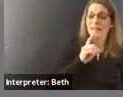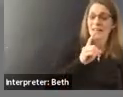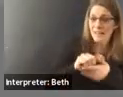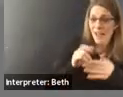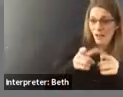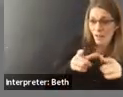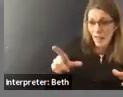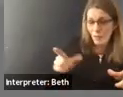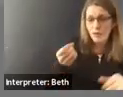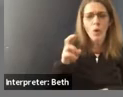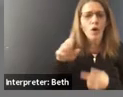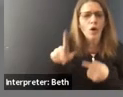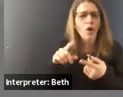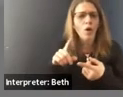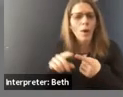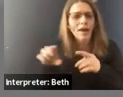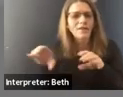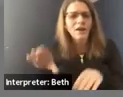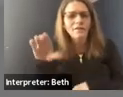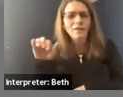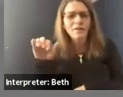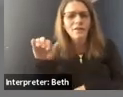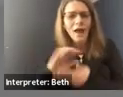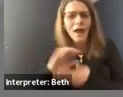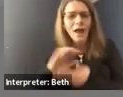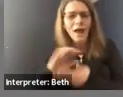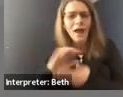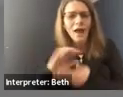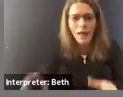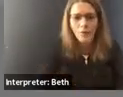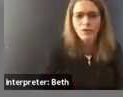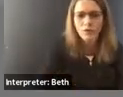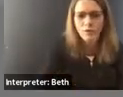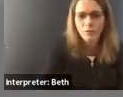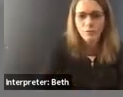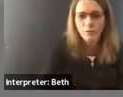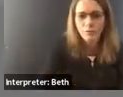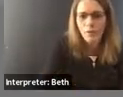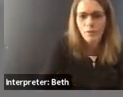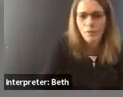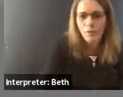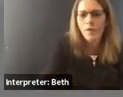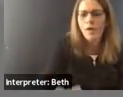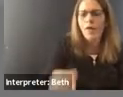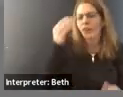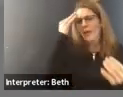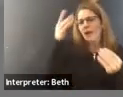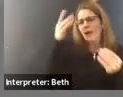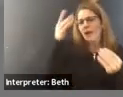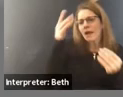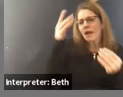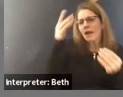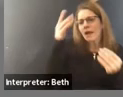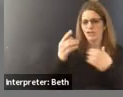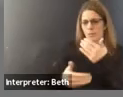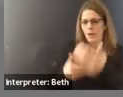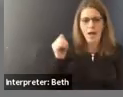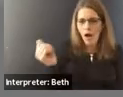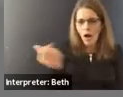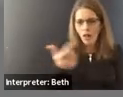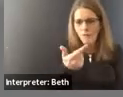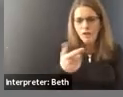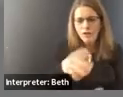education process, we all learn a language, we all learn writing, we all learn math, science, and so